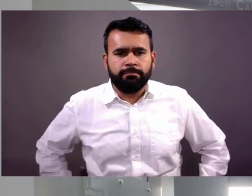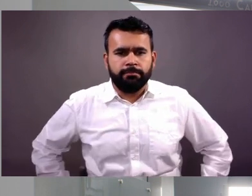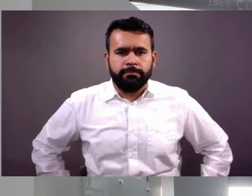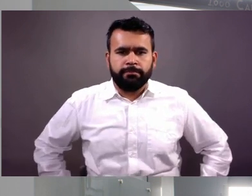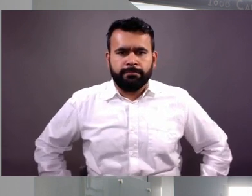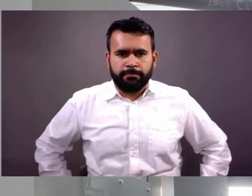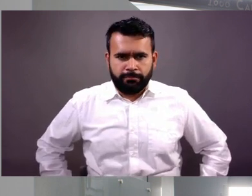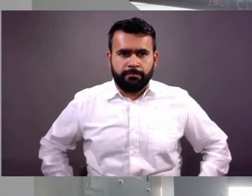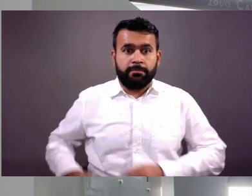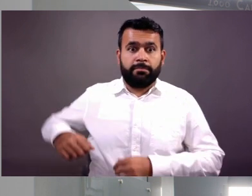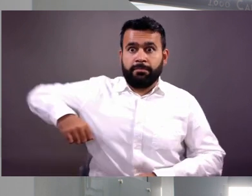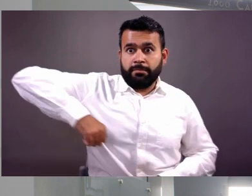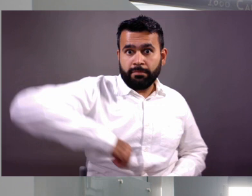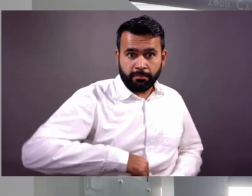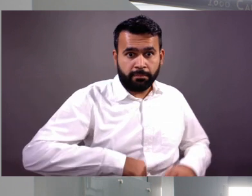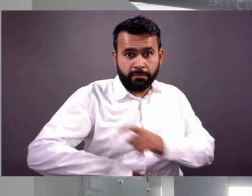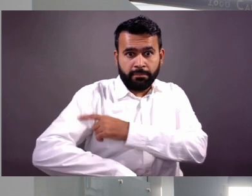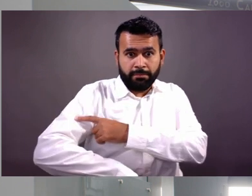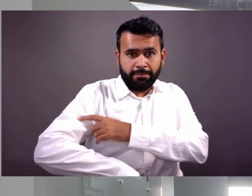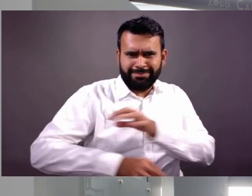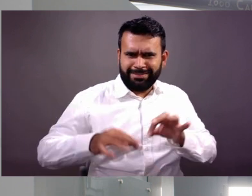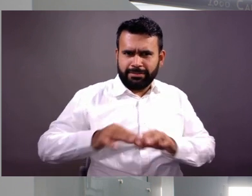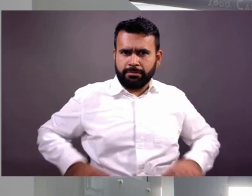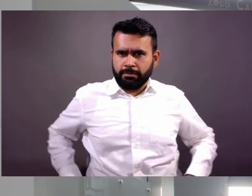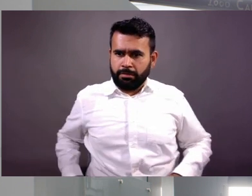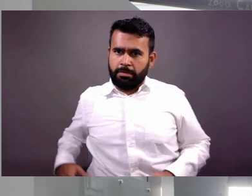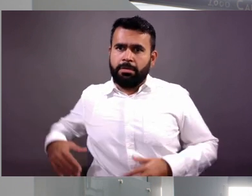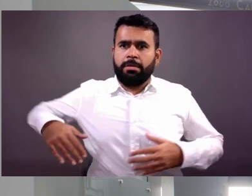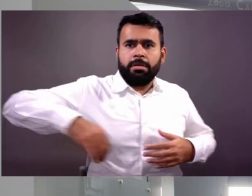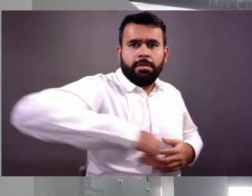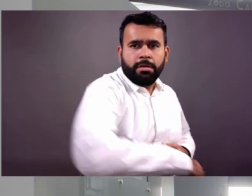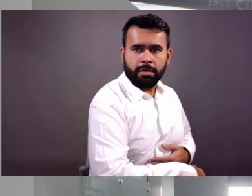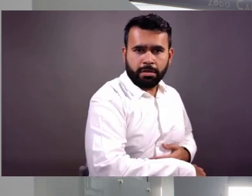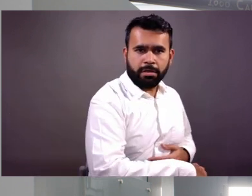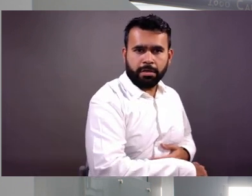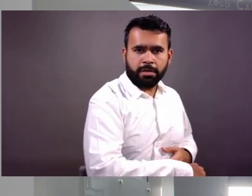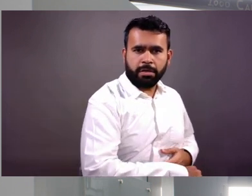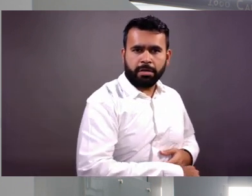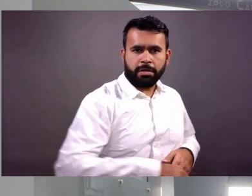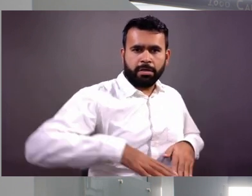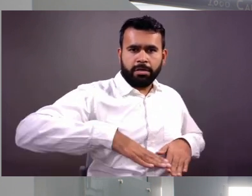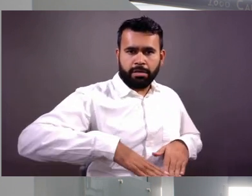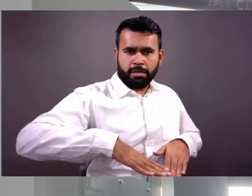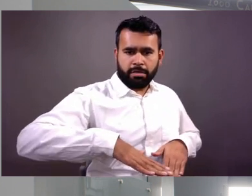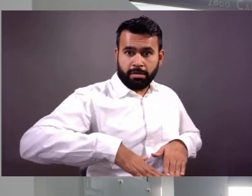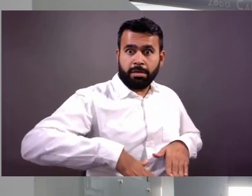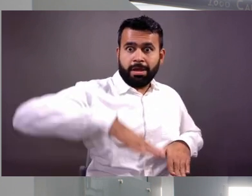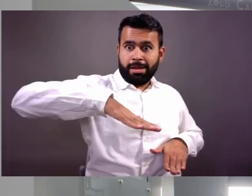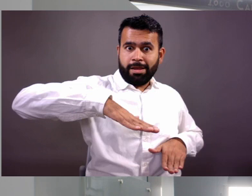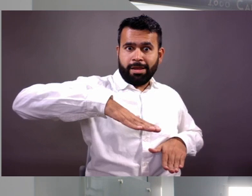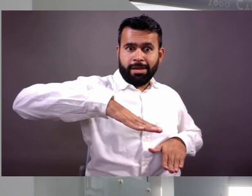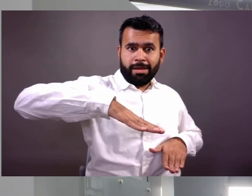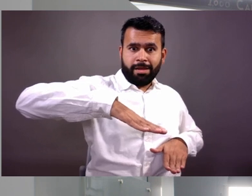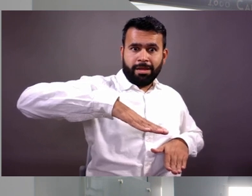5, 6, 7, 8, step out, pivot with your elbow. Now, when we're doing the other side, basically what I like